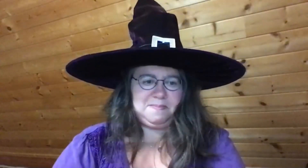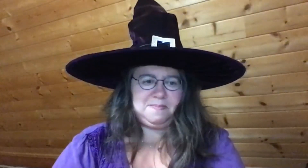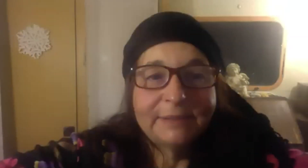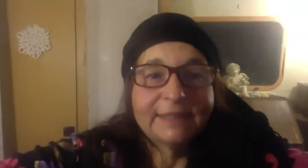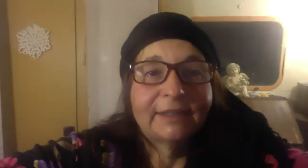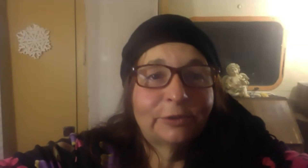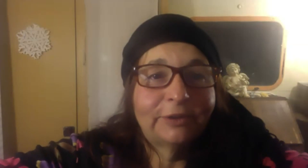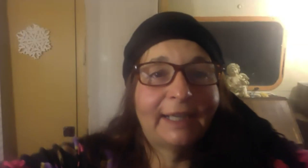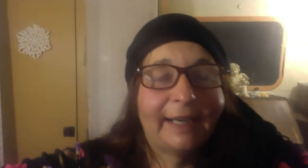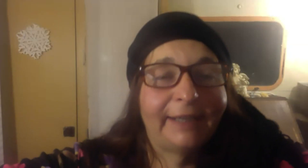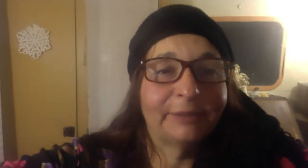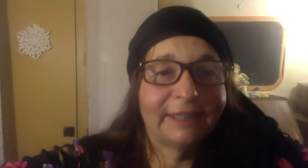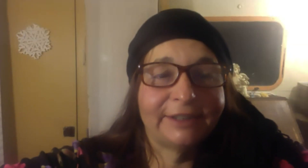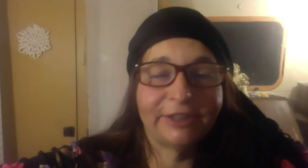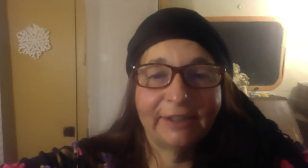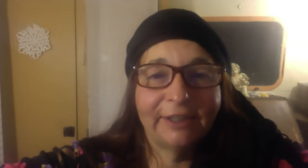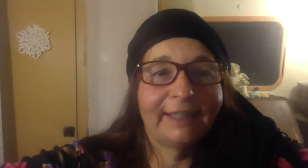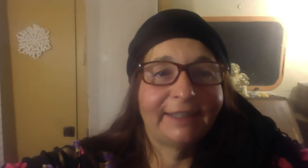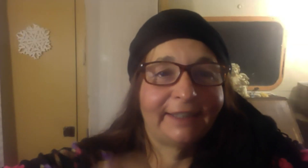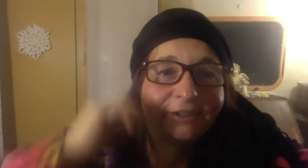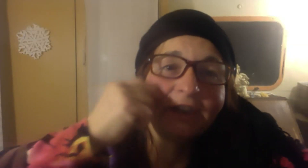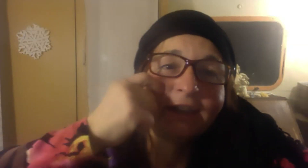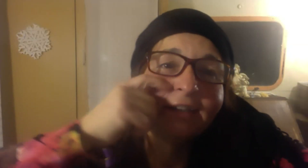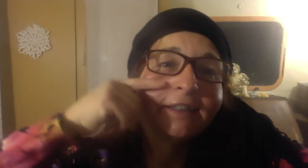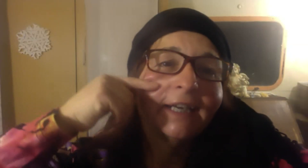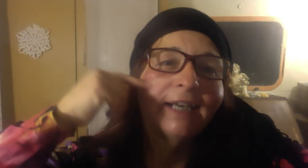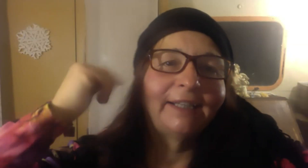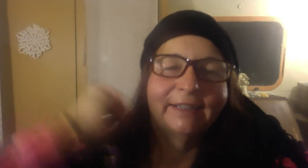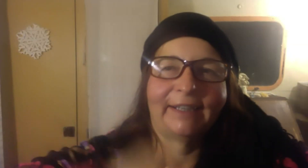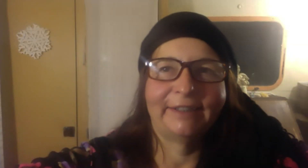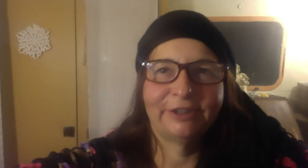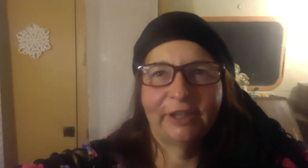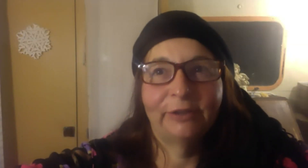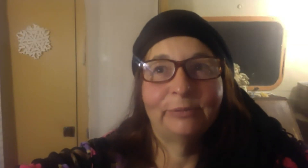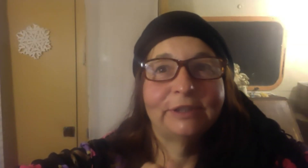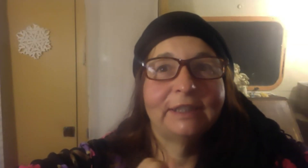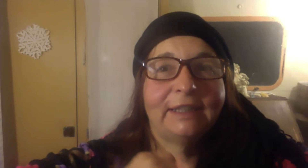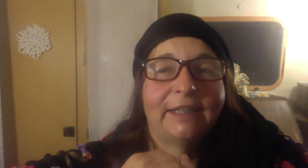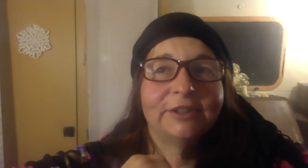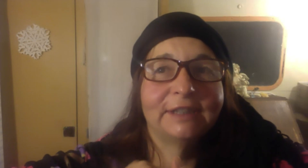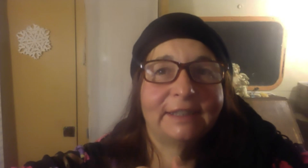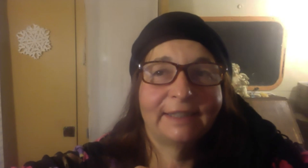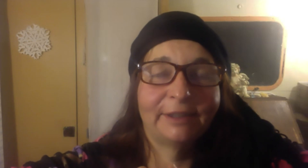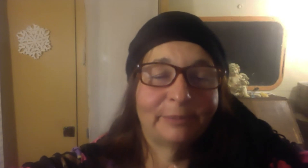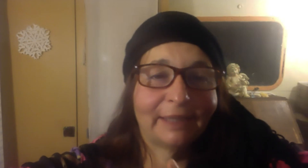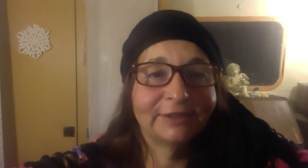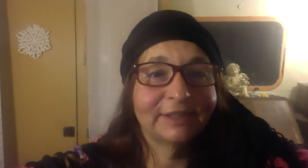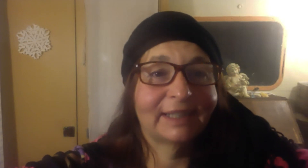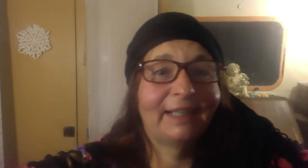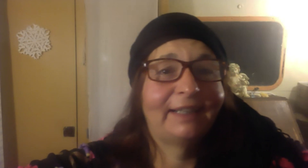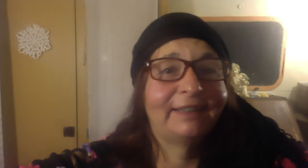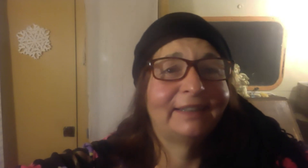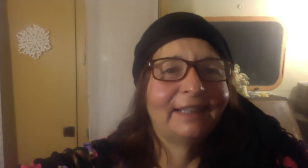Hi, my name is Satora. I'm a channel and an energy healer. I channel mostly angels and ascended